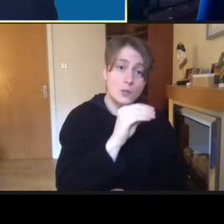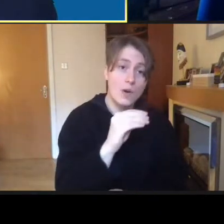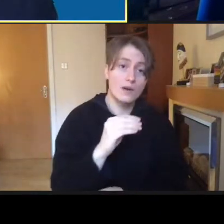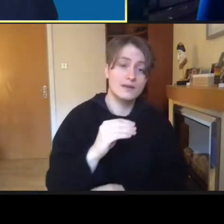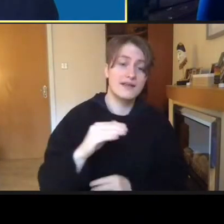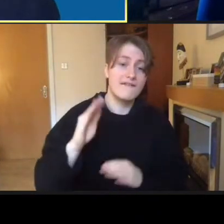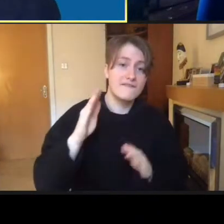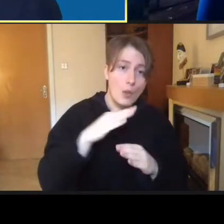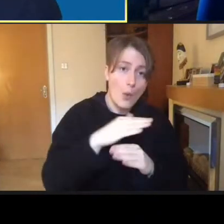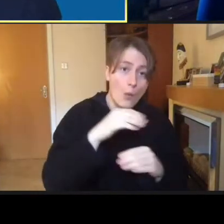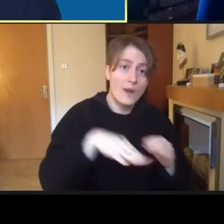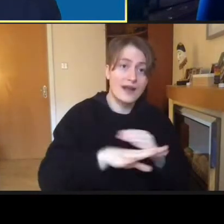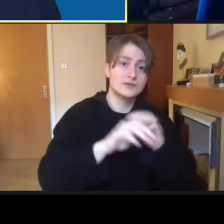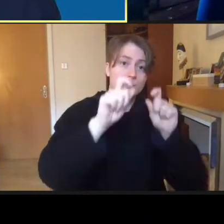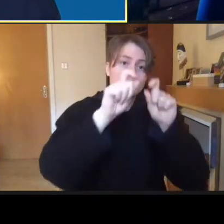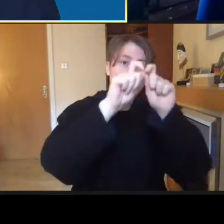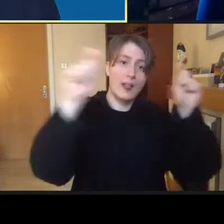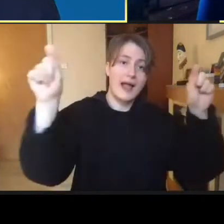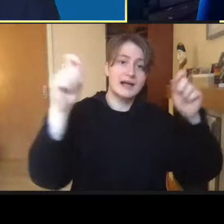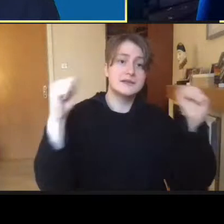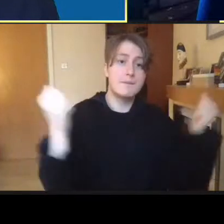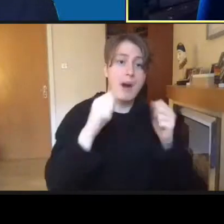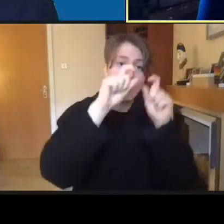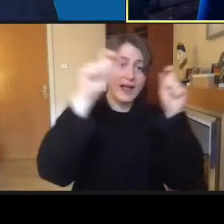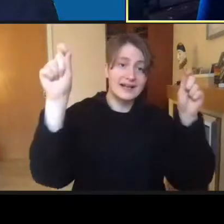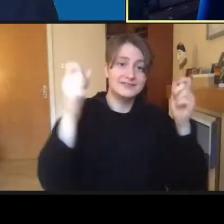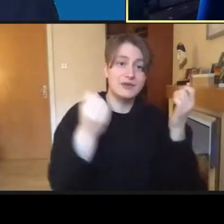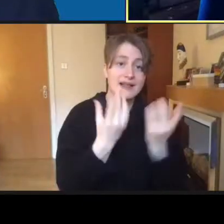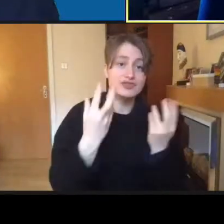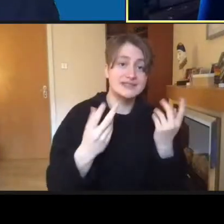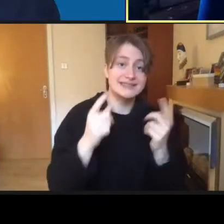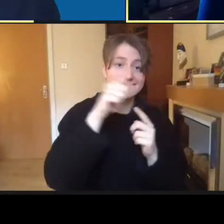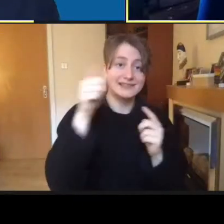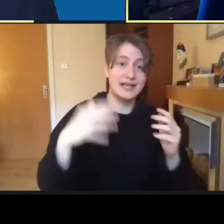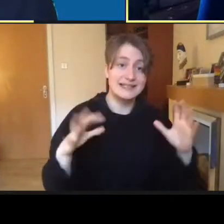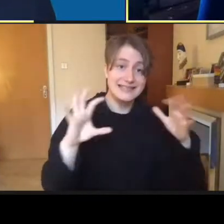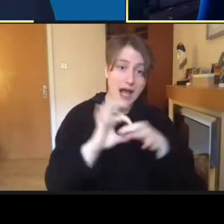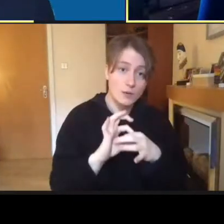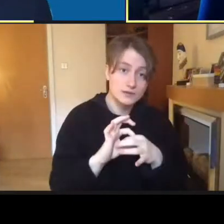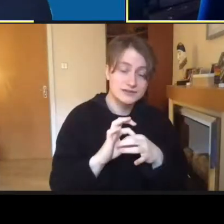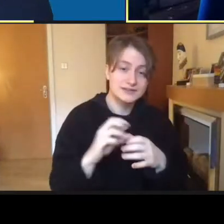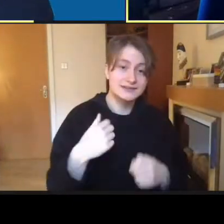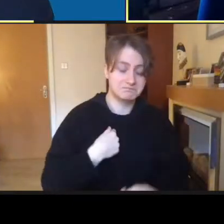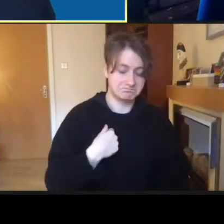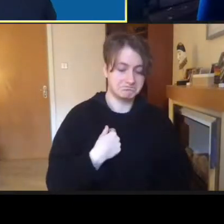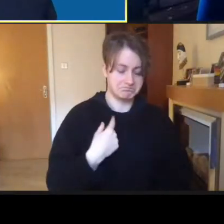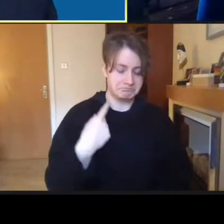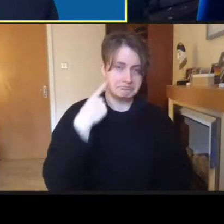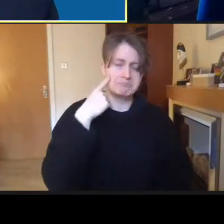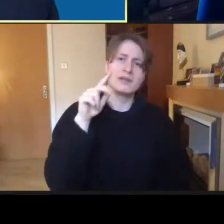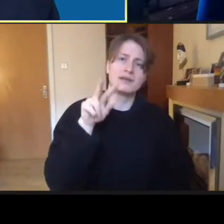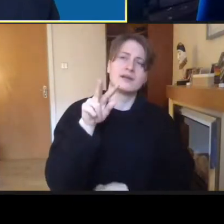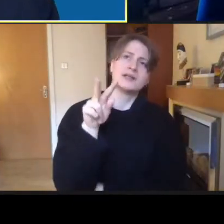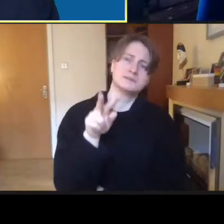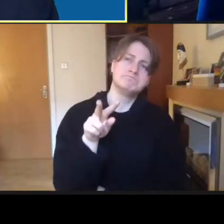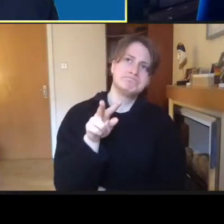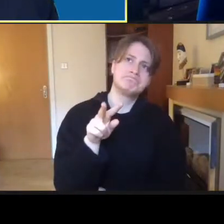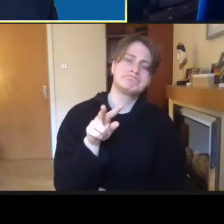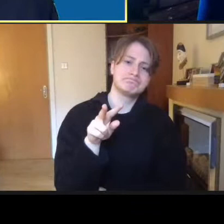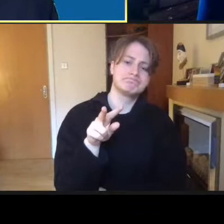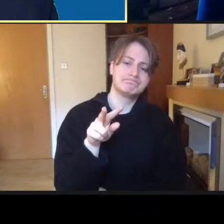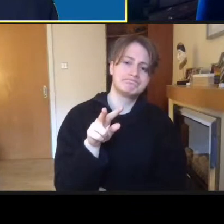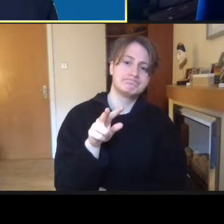his power lines outside his house, I think, and died. So I believe, yes. And he thought the best thing to do would be to make a